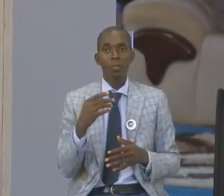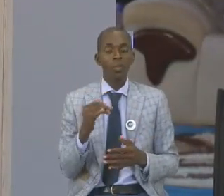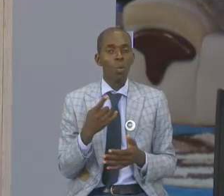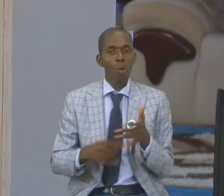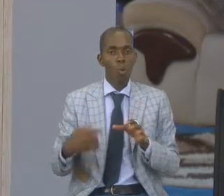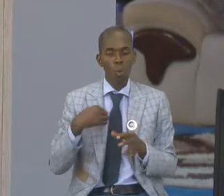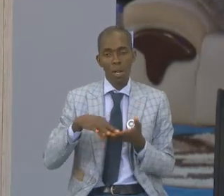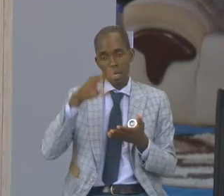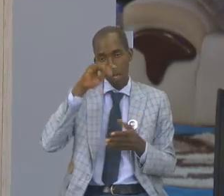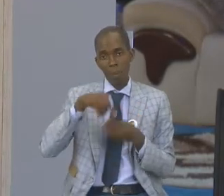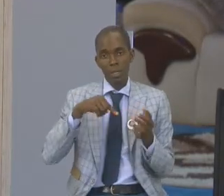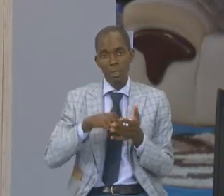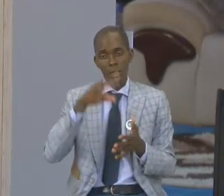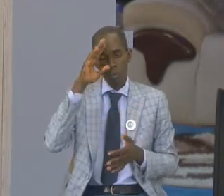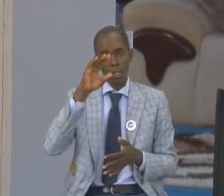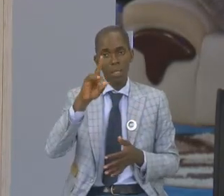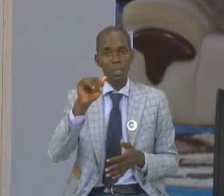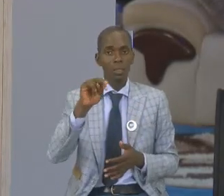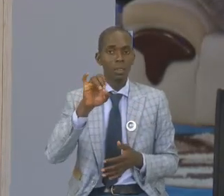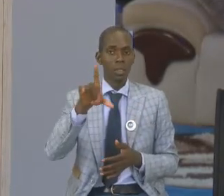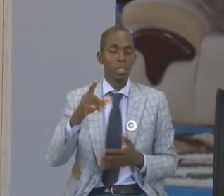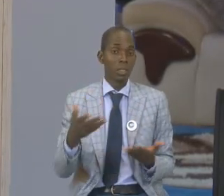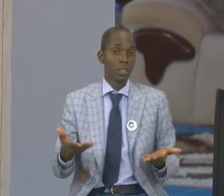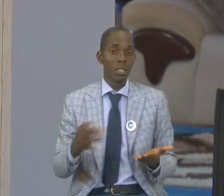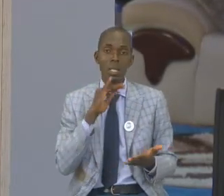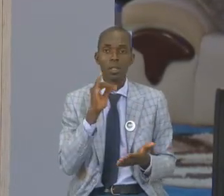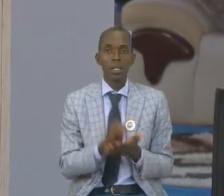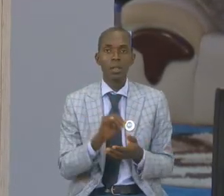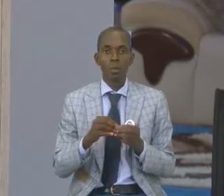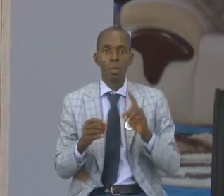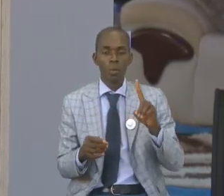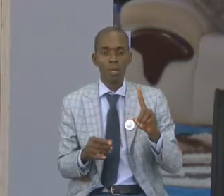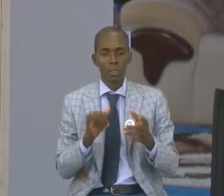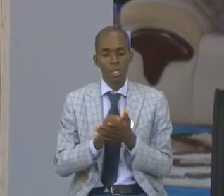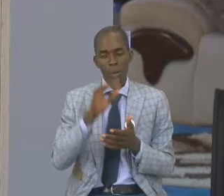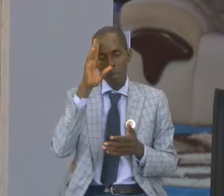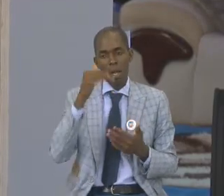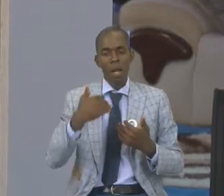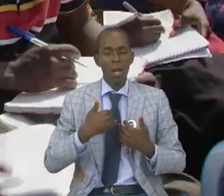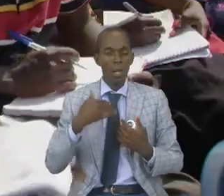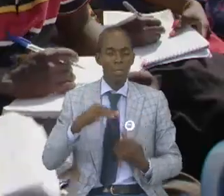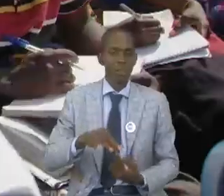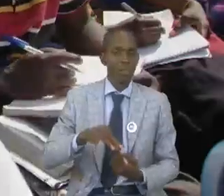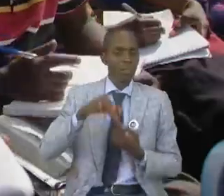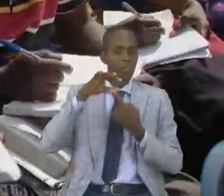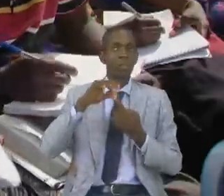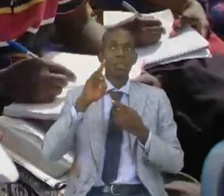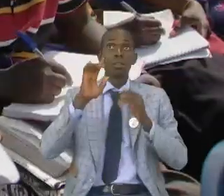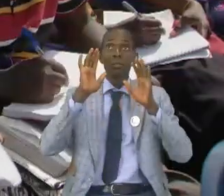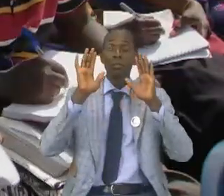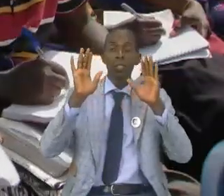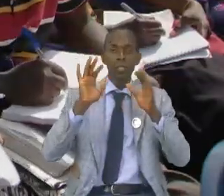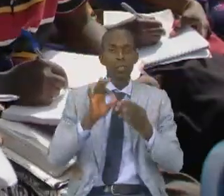about Daniel here? Number one, he had exceptional, excellent spirit.